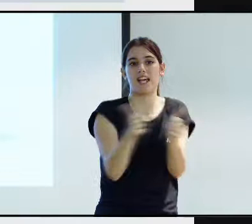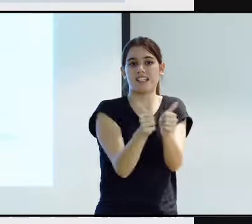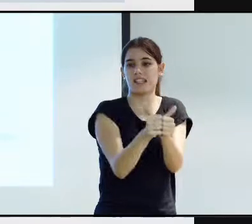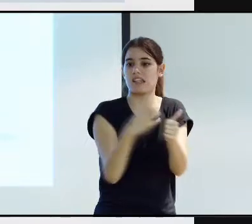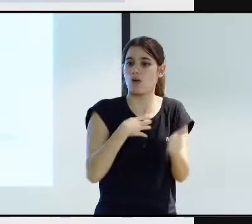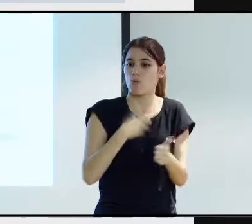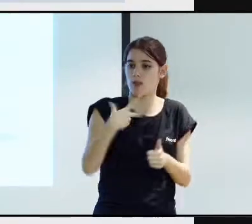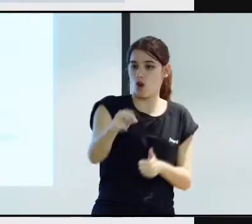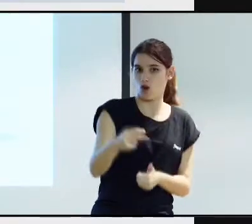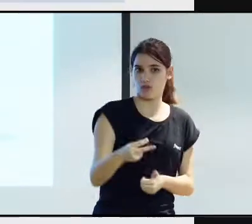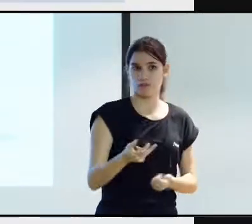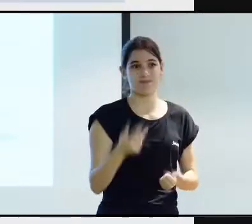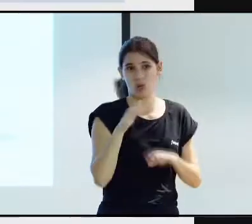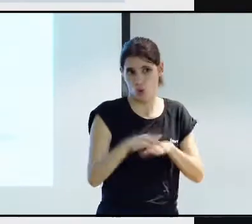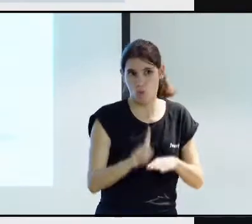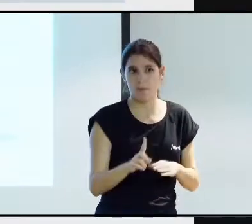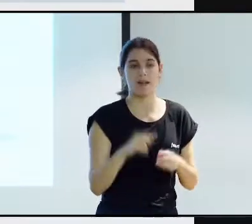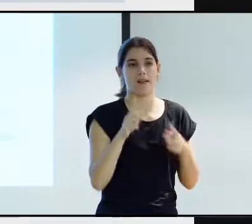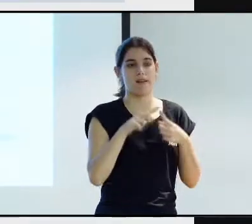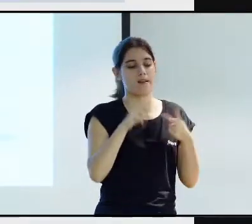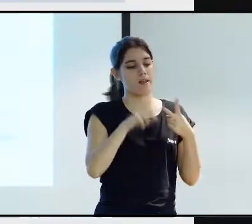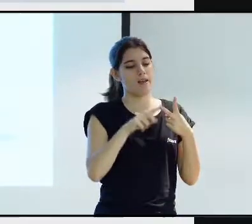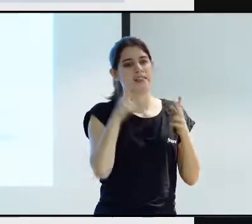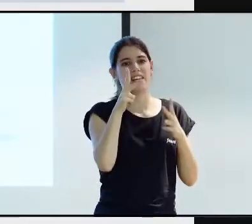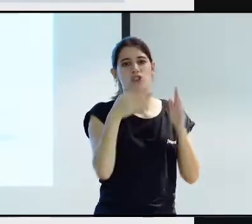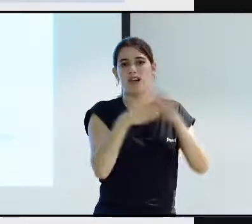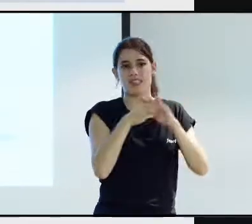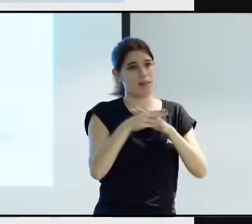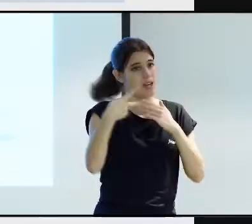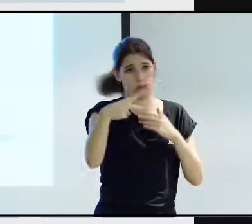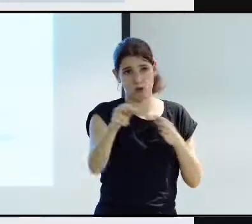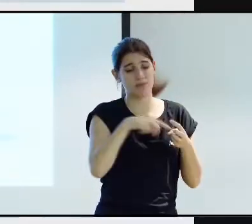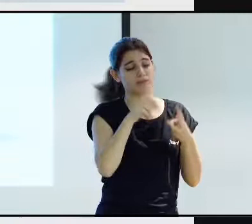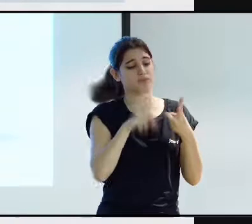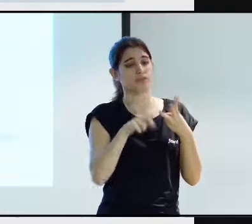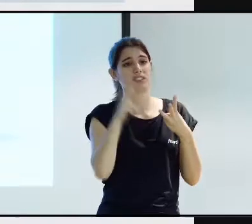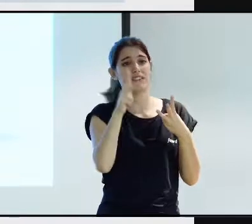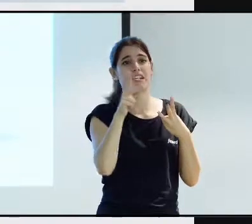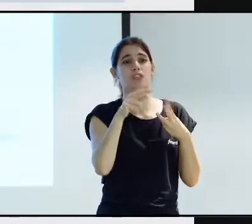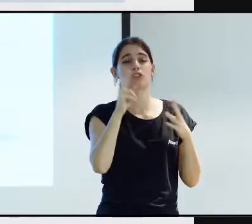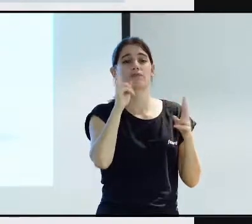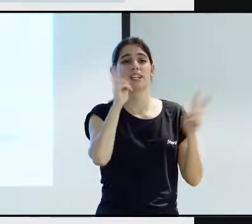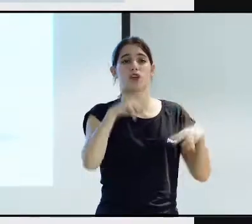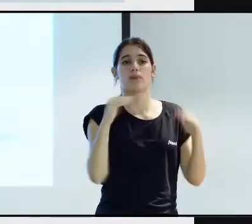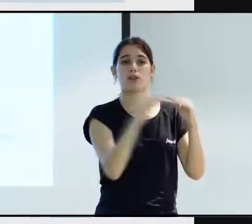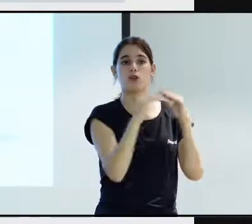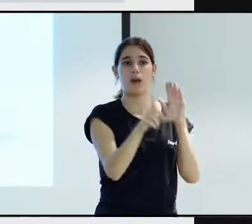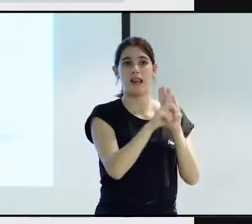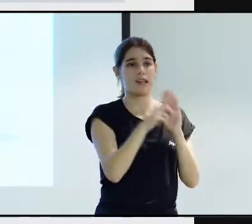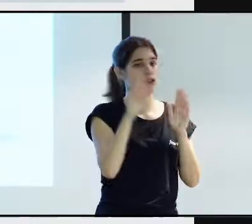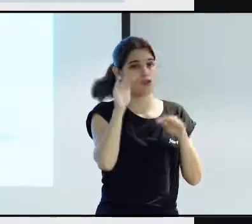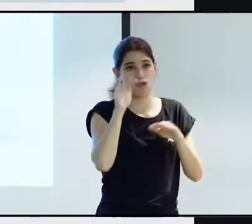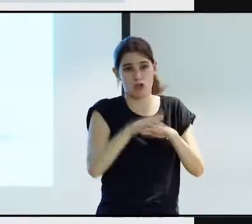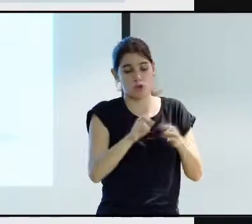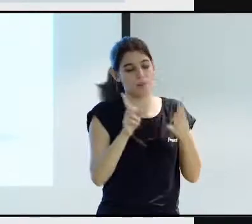who actually have functional diversity are not going to be receiving services to palliate that